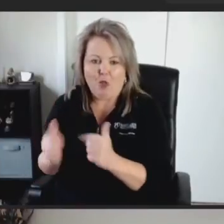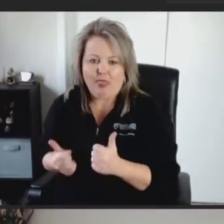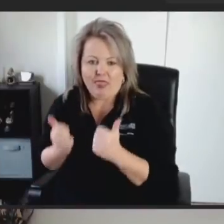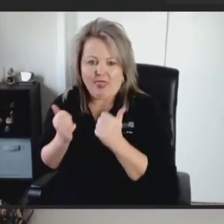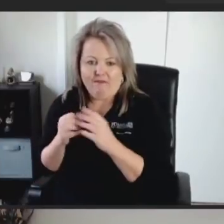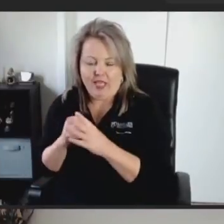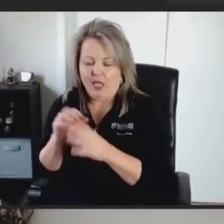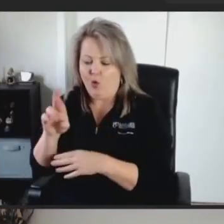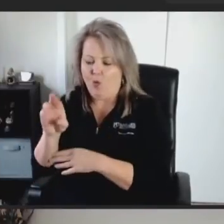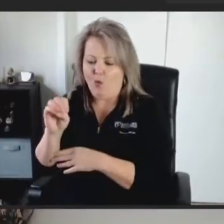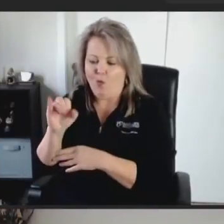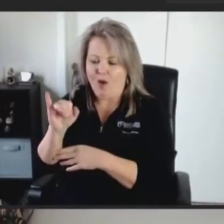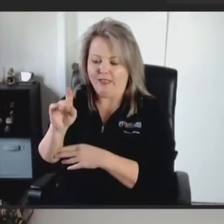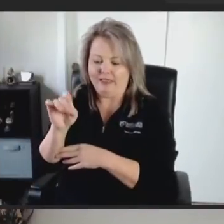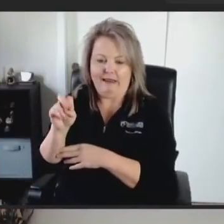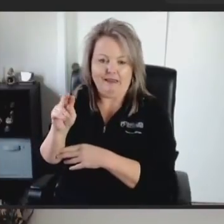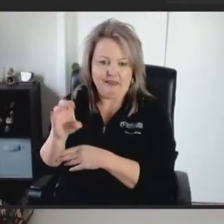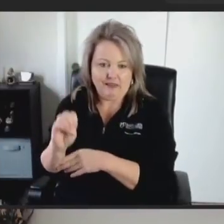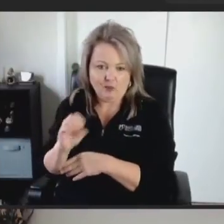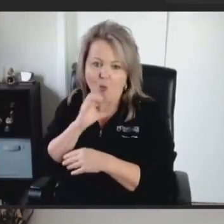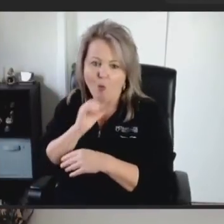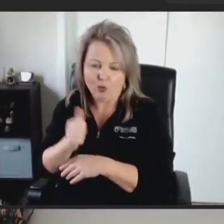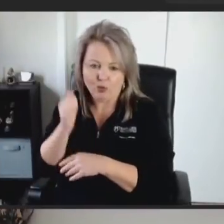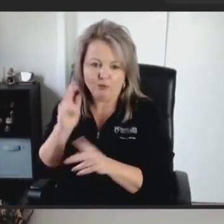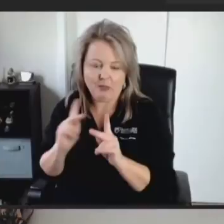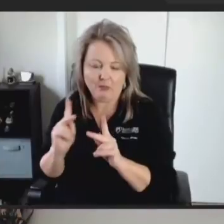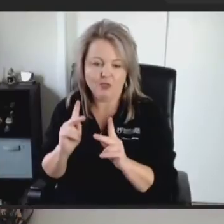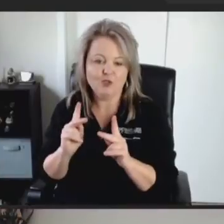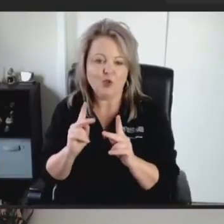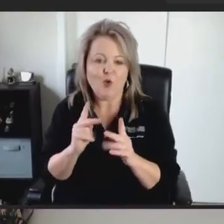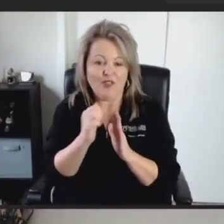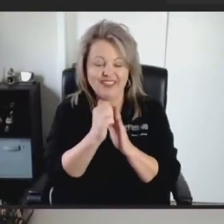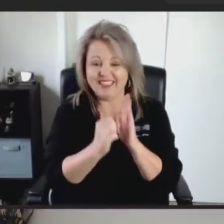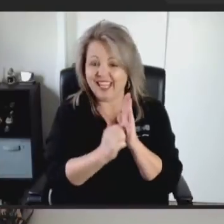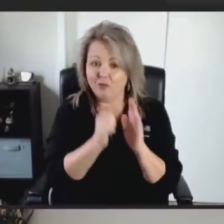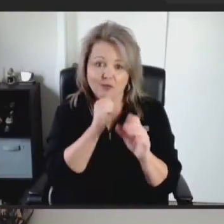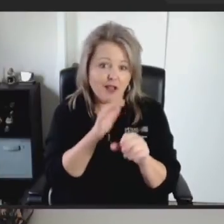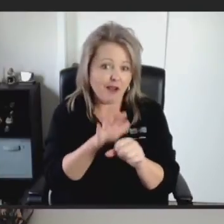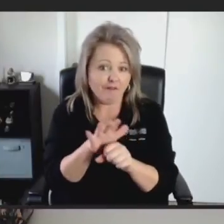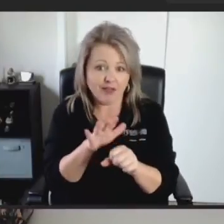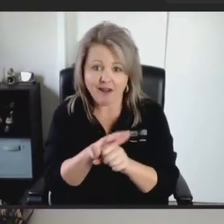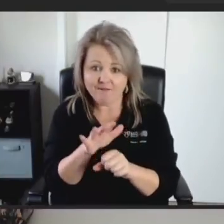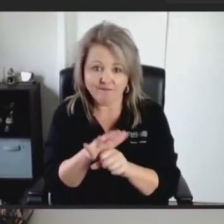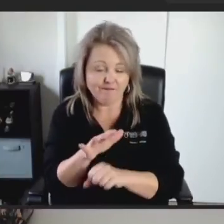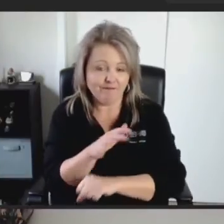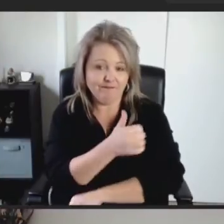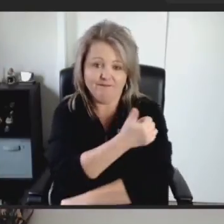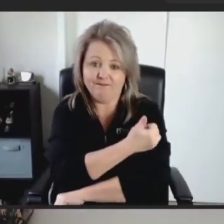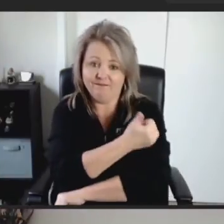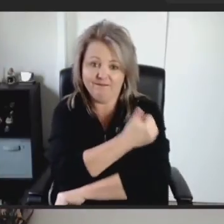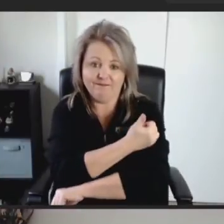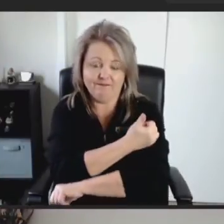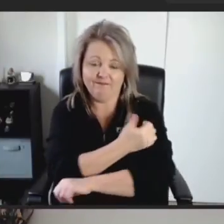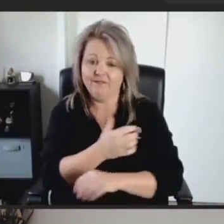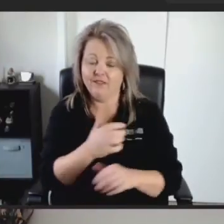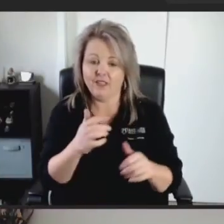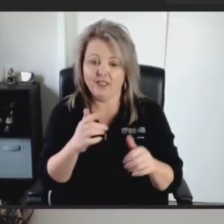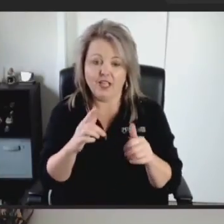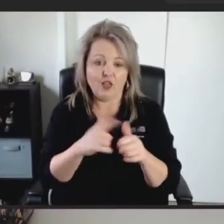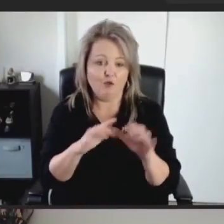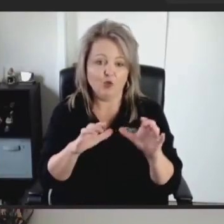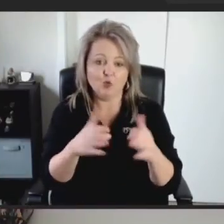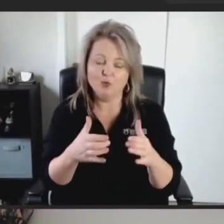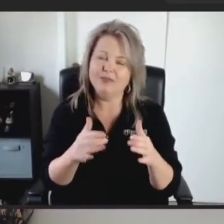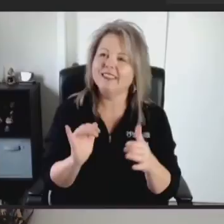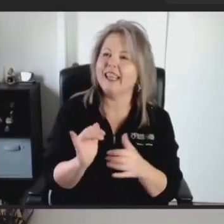the state are going to be far short of the actual number of people that will need them in the first groups. I tell people it's a little